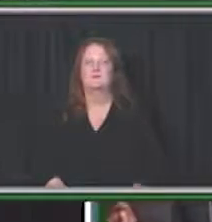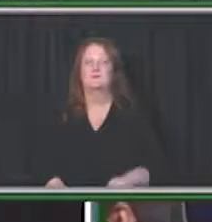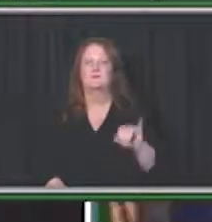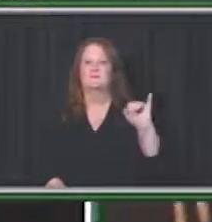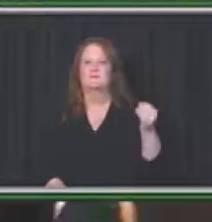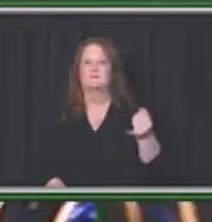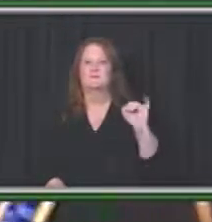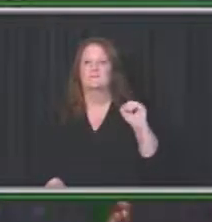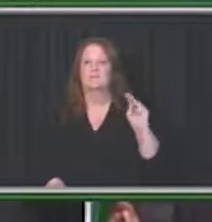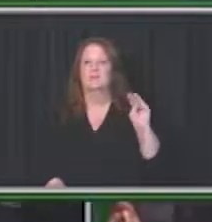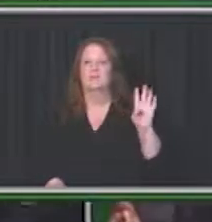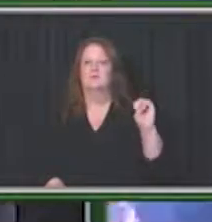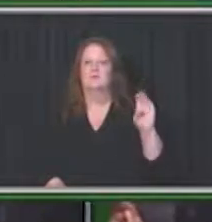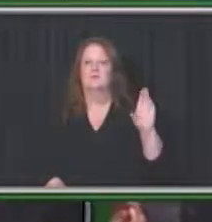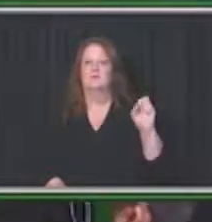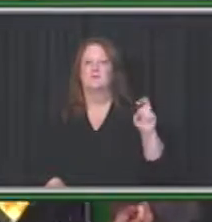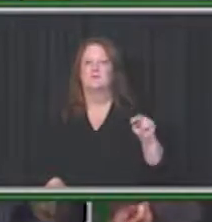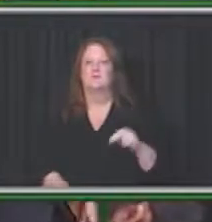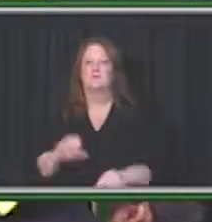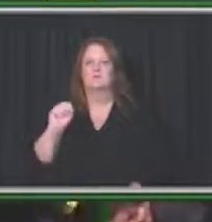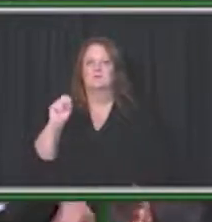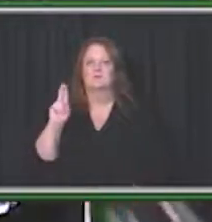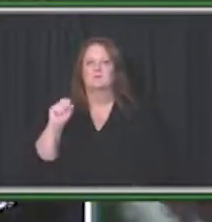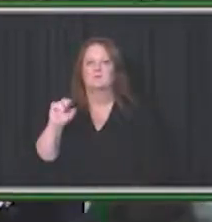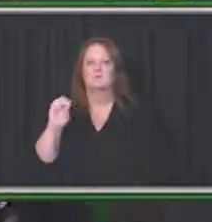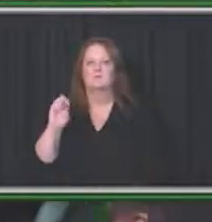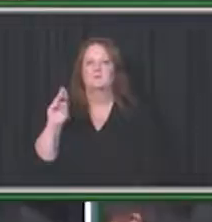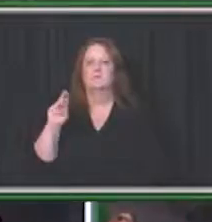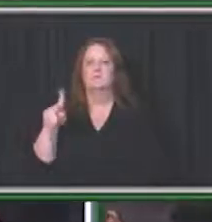Jamie Corbin. Susie Ramirez.